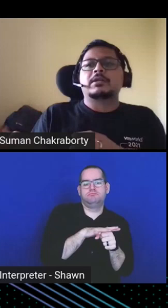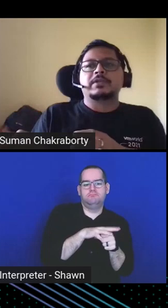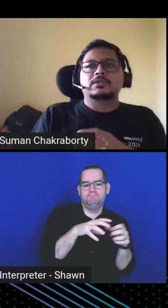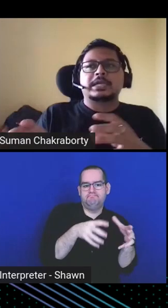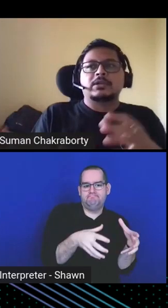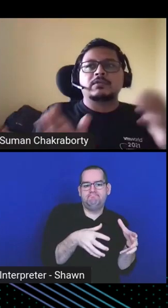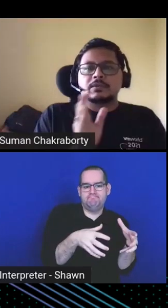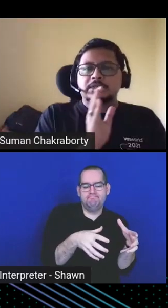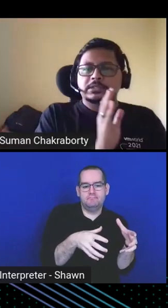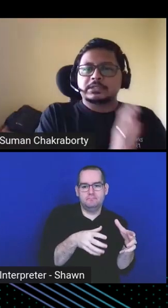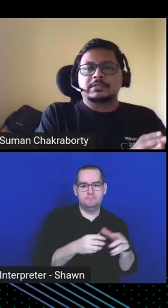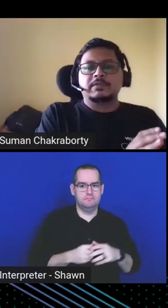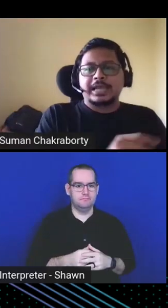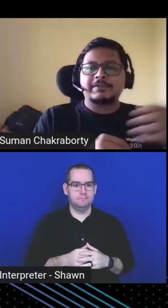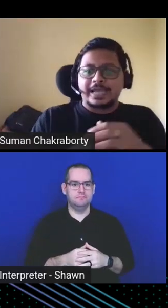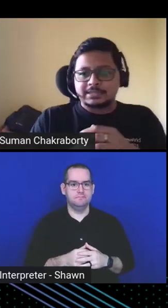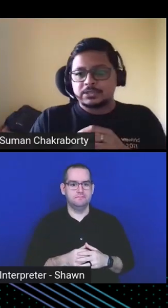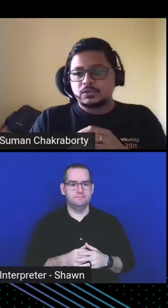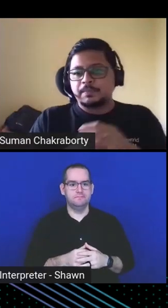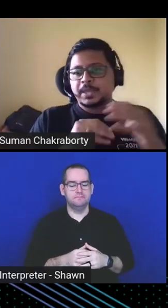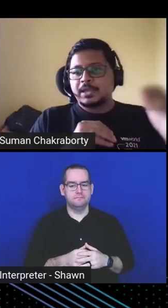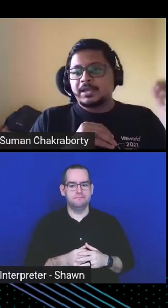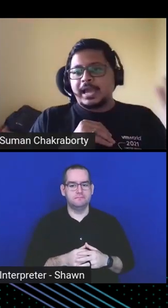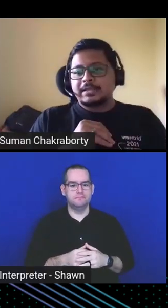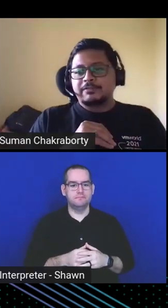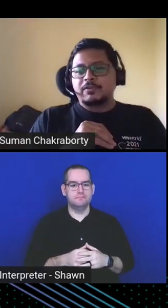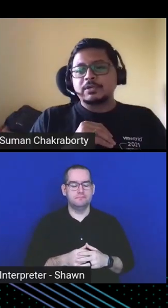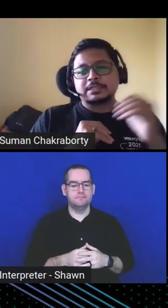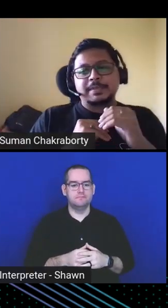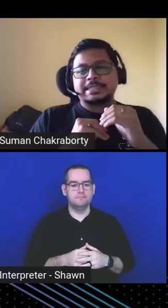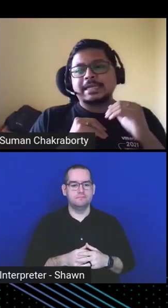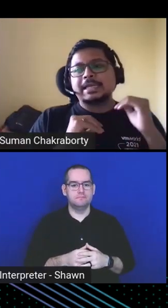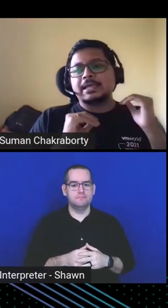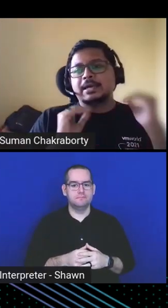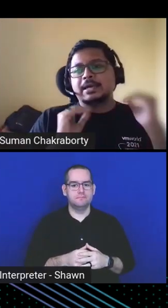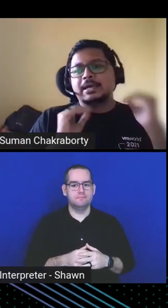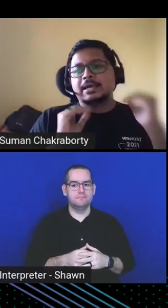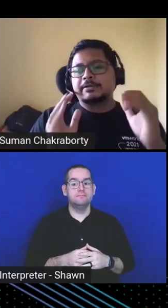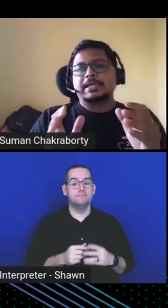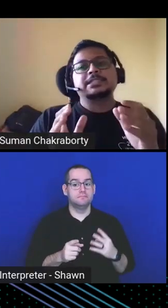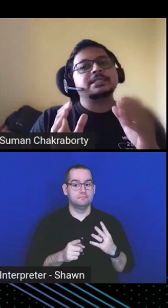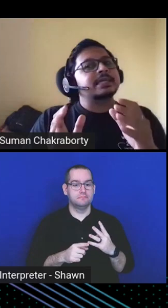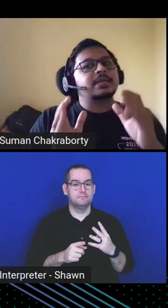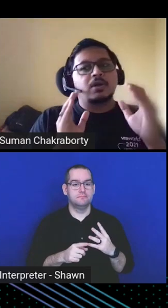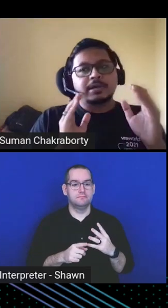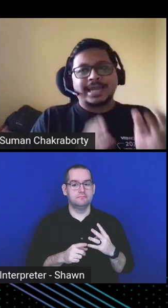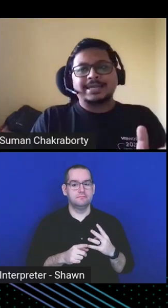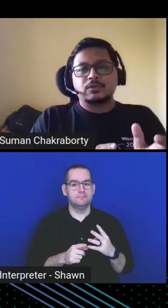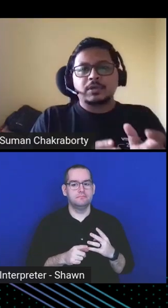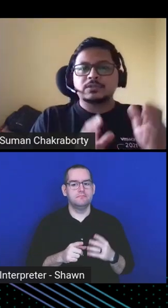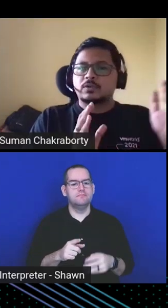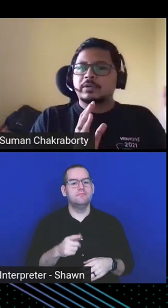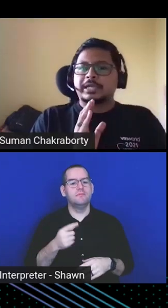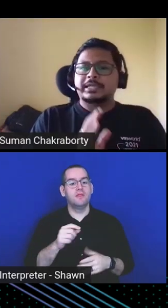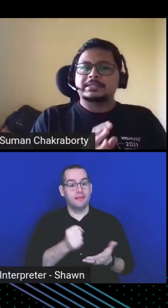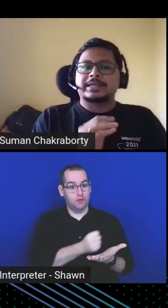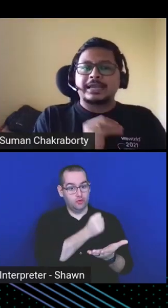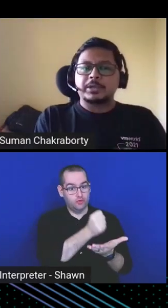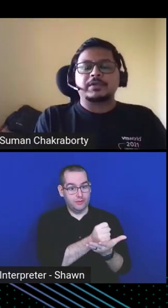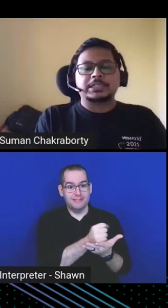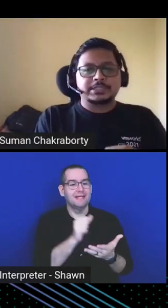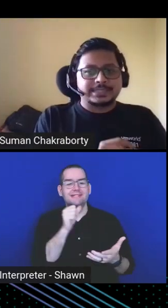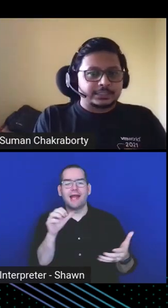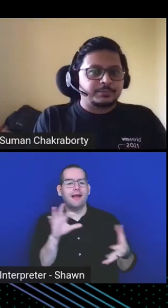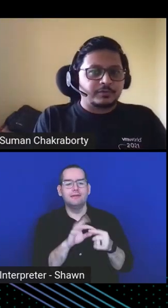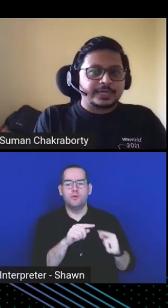that are part of the host catalog the system will have access to. And fourth is basically the credentials are not tied to now. So there's a